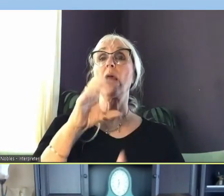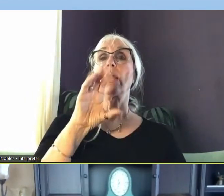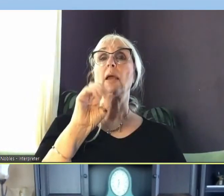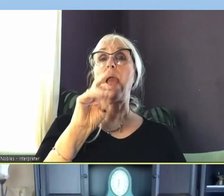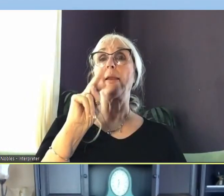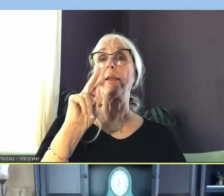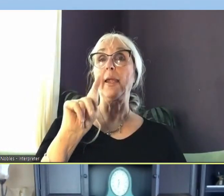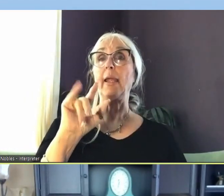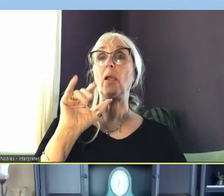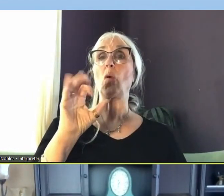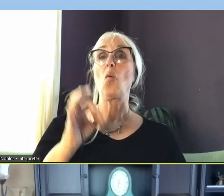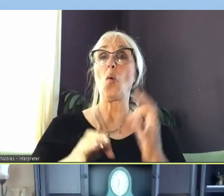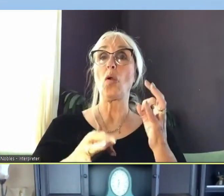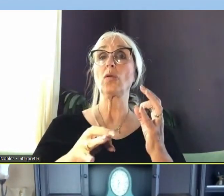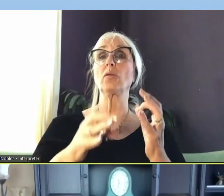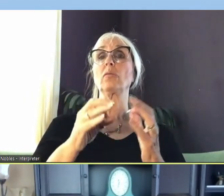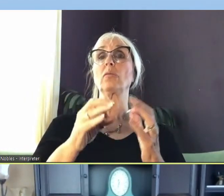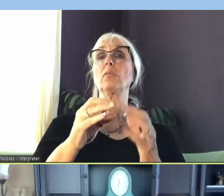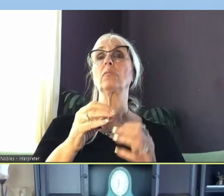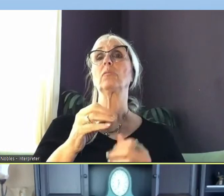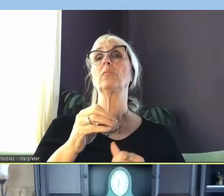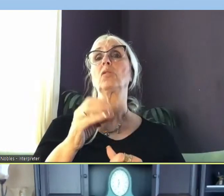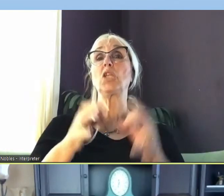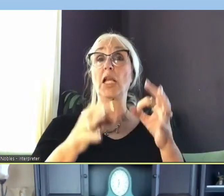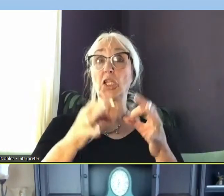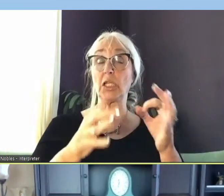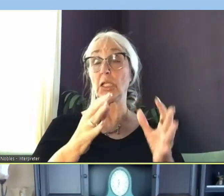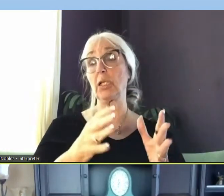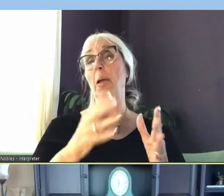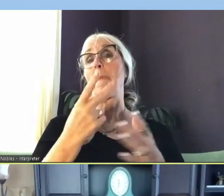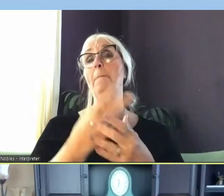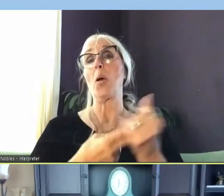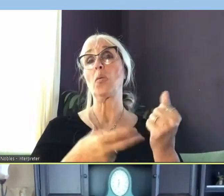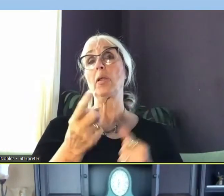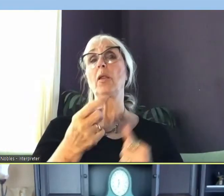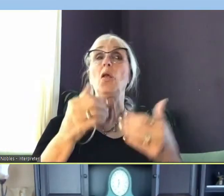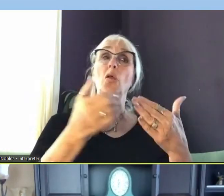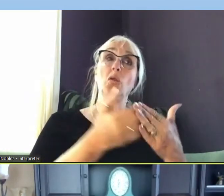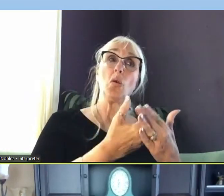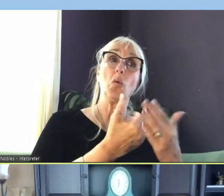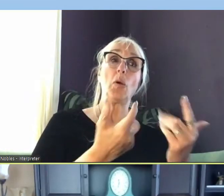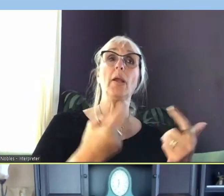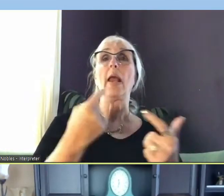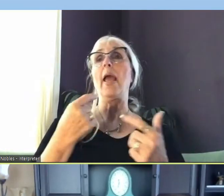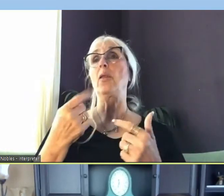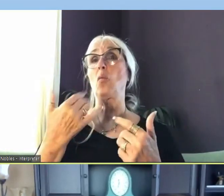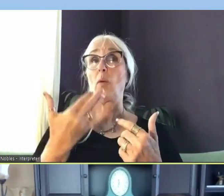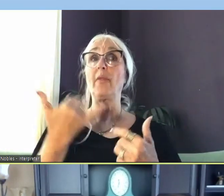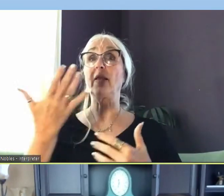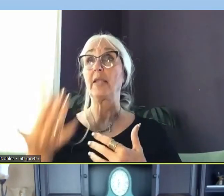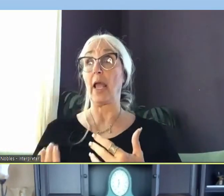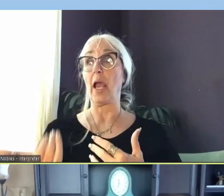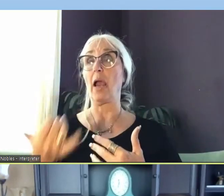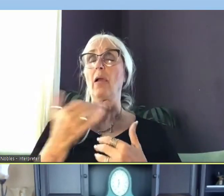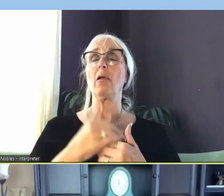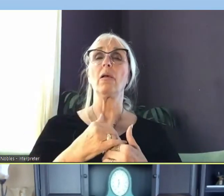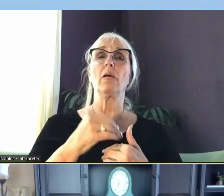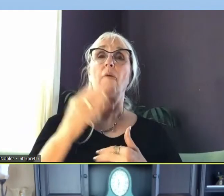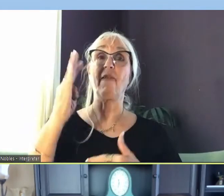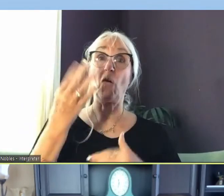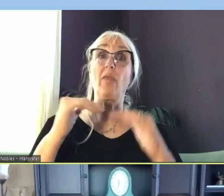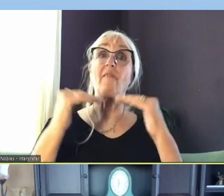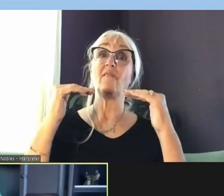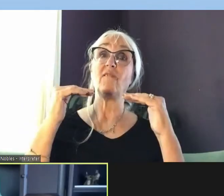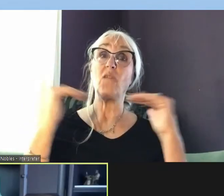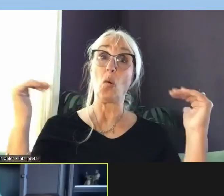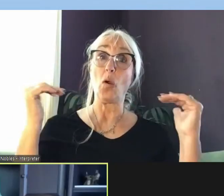judges for both of their jury rooms, the existing one and the new one that'll be built on the 4th floor. They would like to put phones